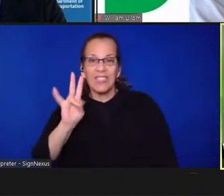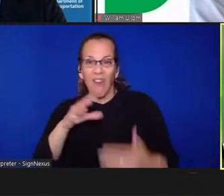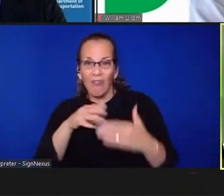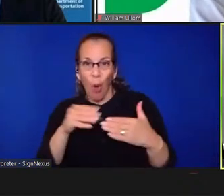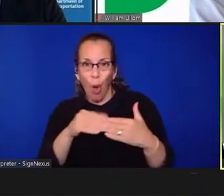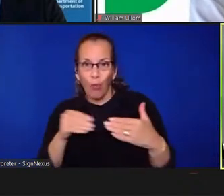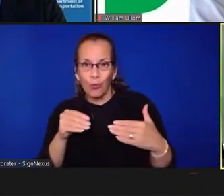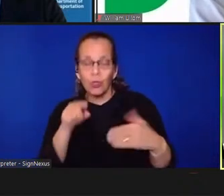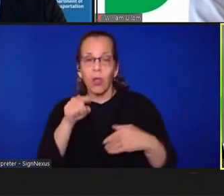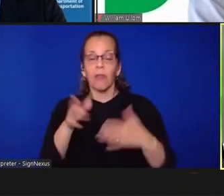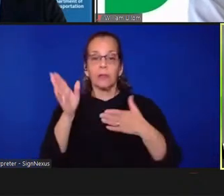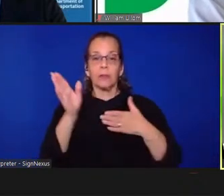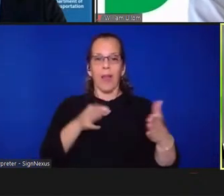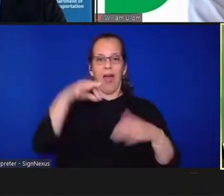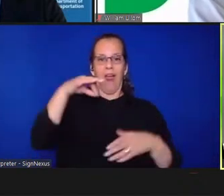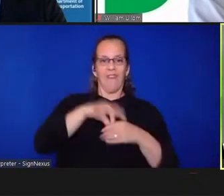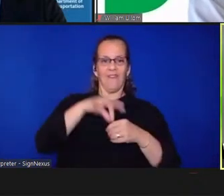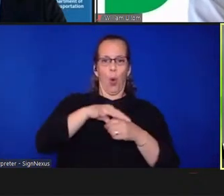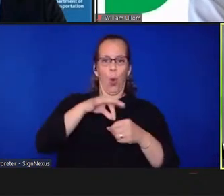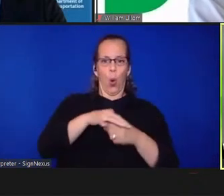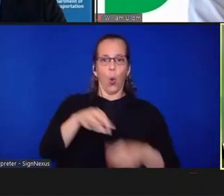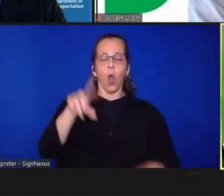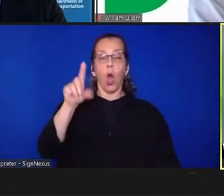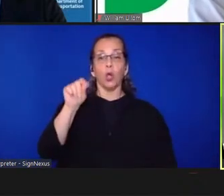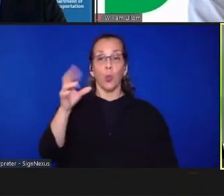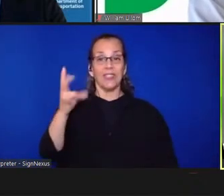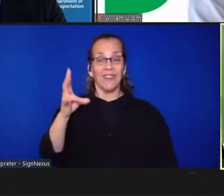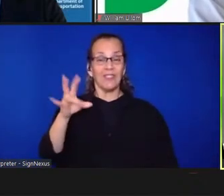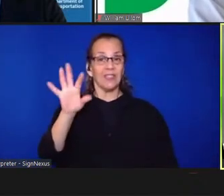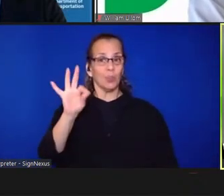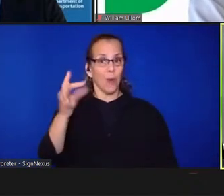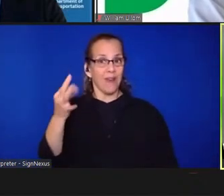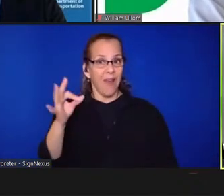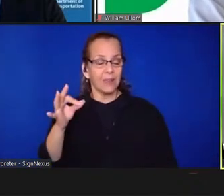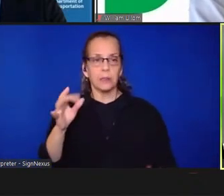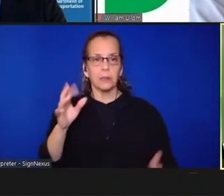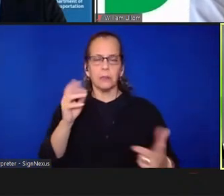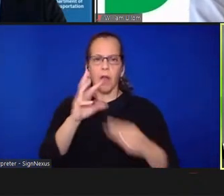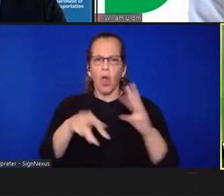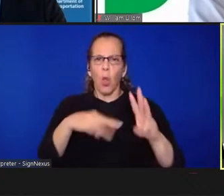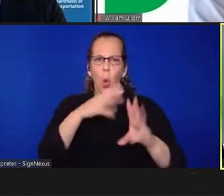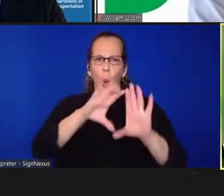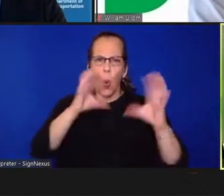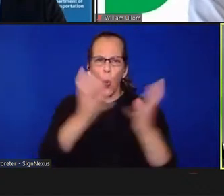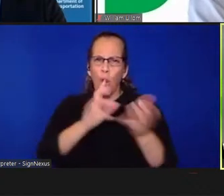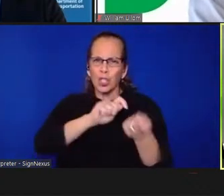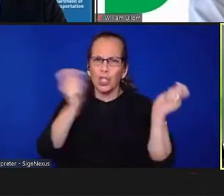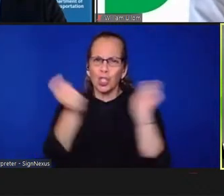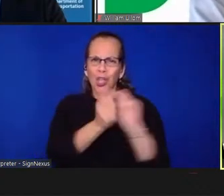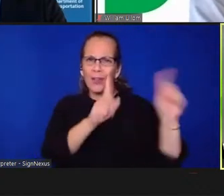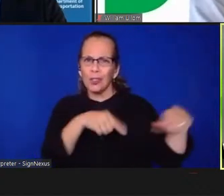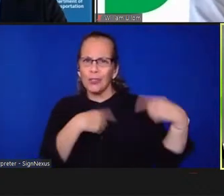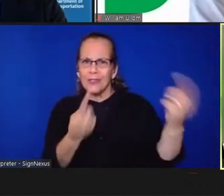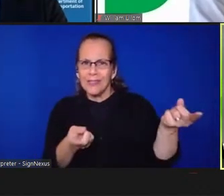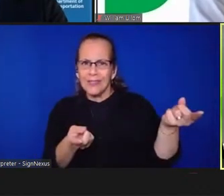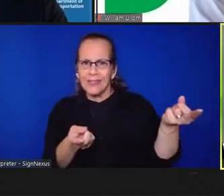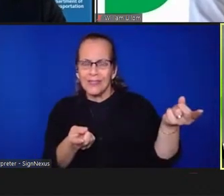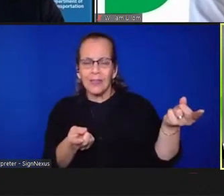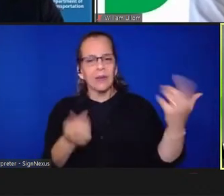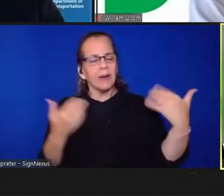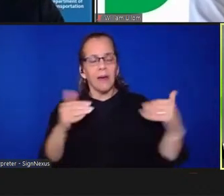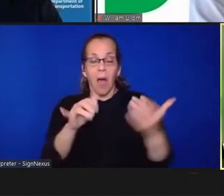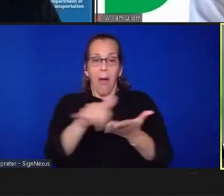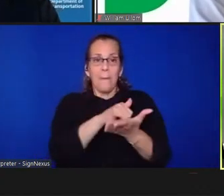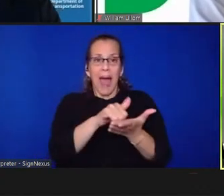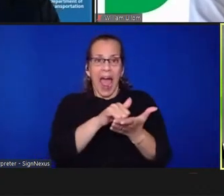in 2018-2019. the world has changed immensely since then and the future of Manhattan as the world center seems uncertain making Manhattan